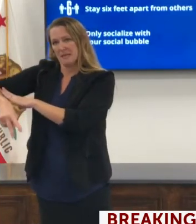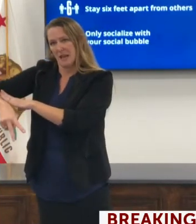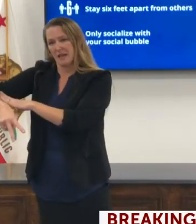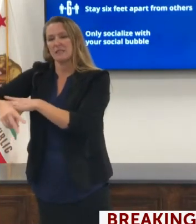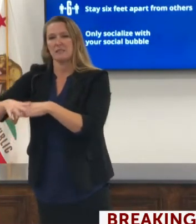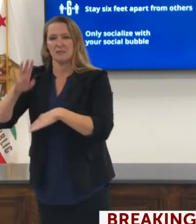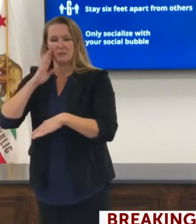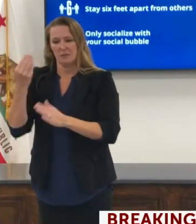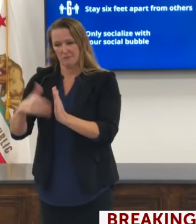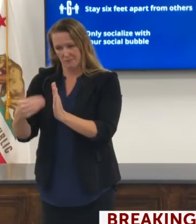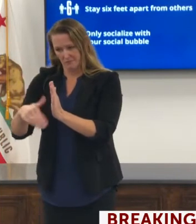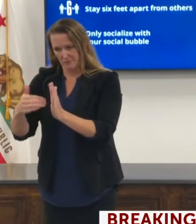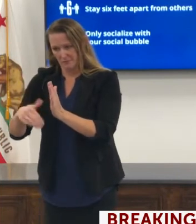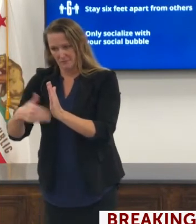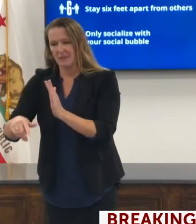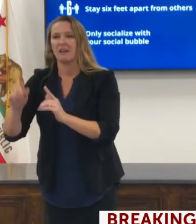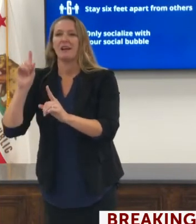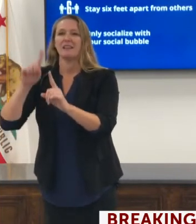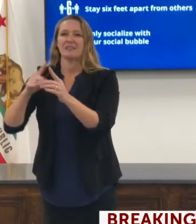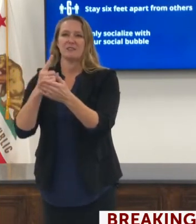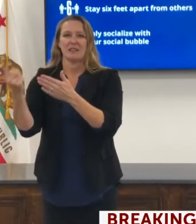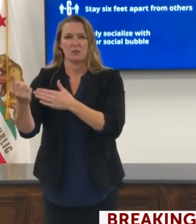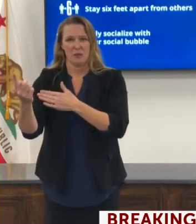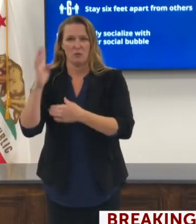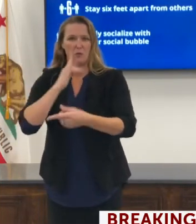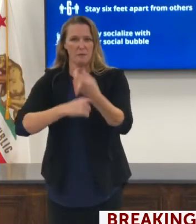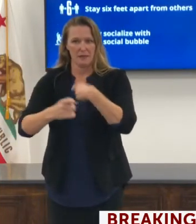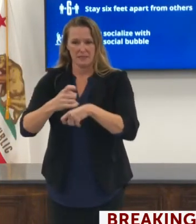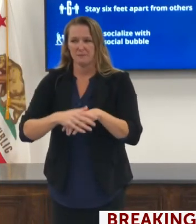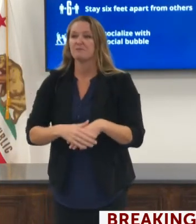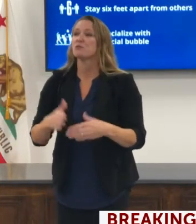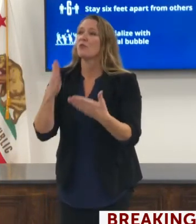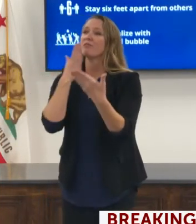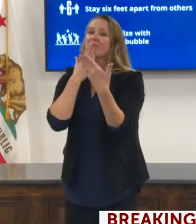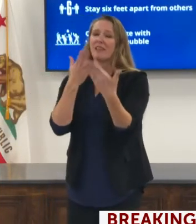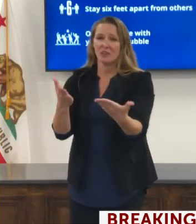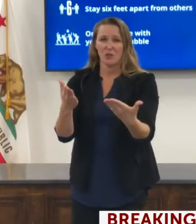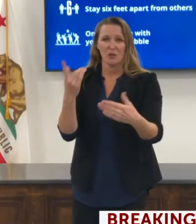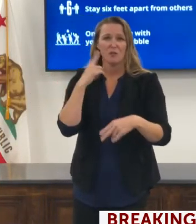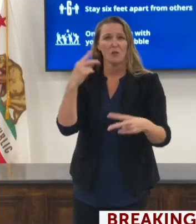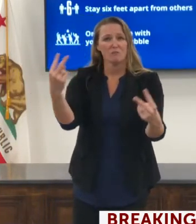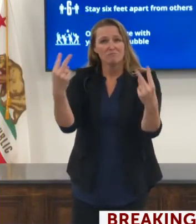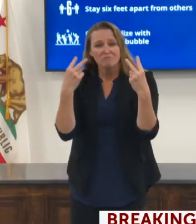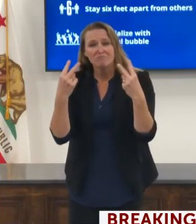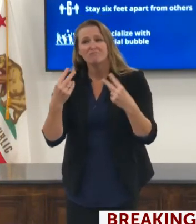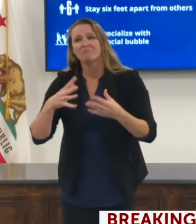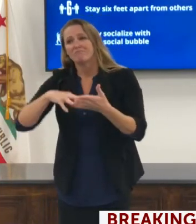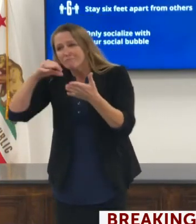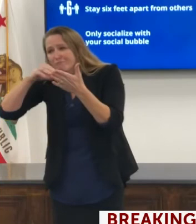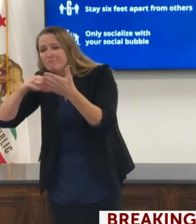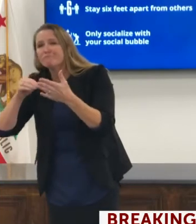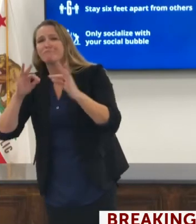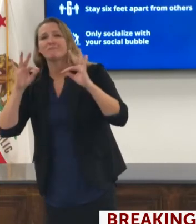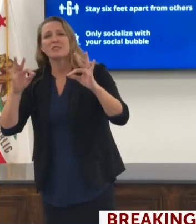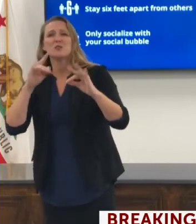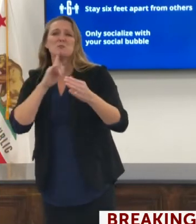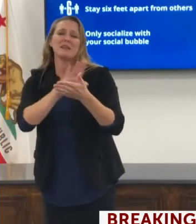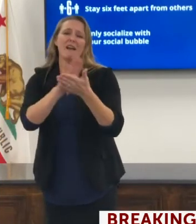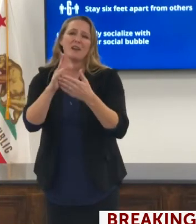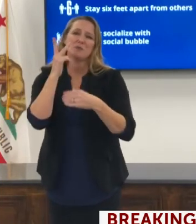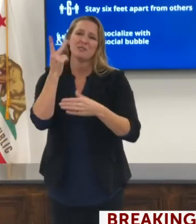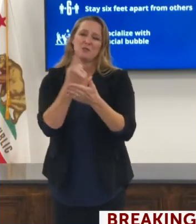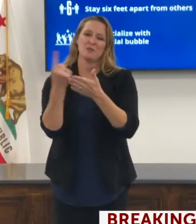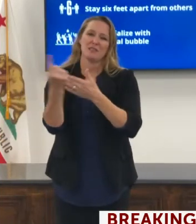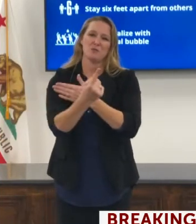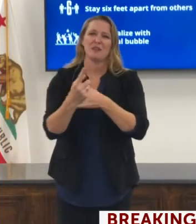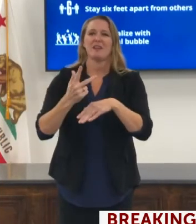next briefing occurs. Thank you all for being engaged and informed. Be kind, and we will see you next Wednesday at